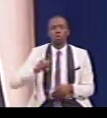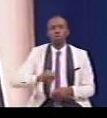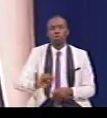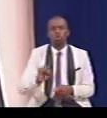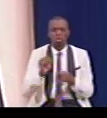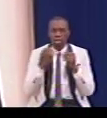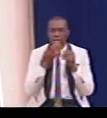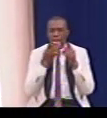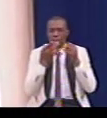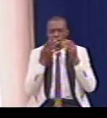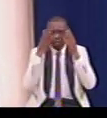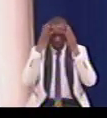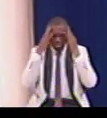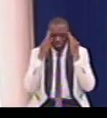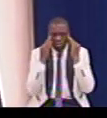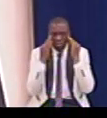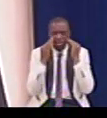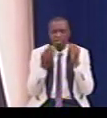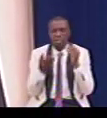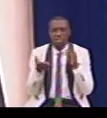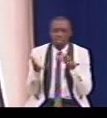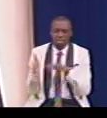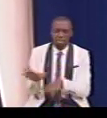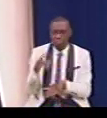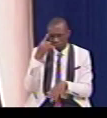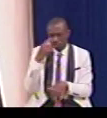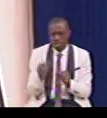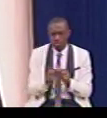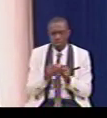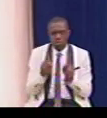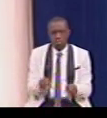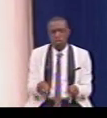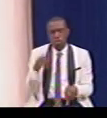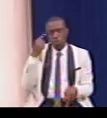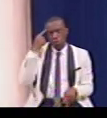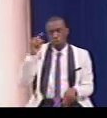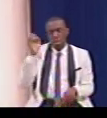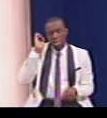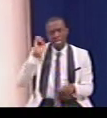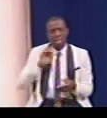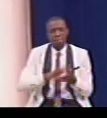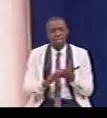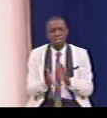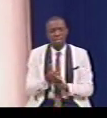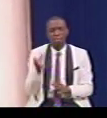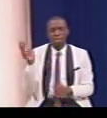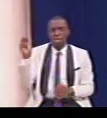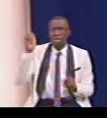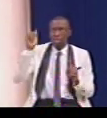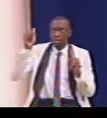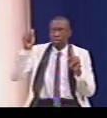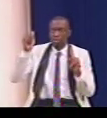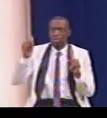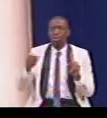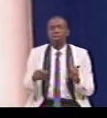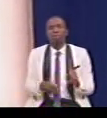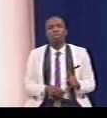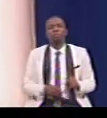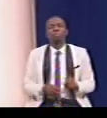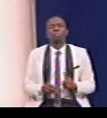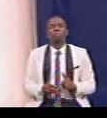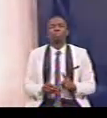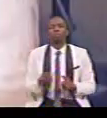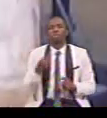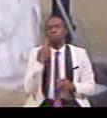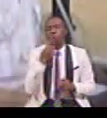it became him for whom are all things and by whom are all things in bringing many songs